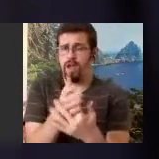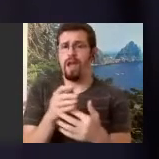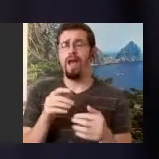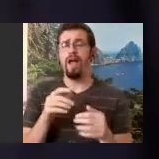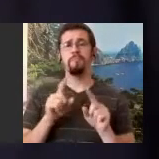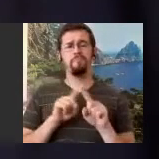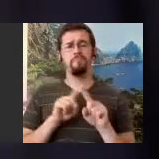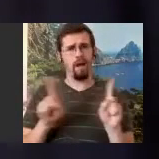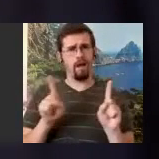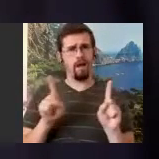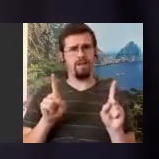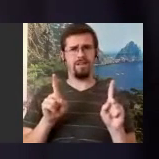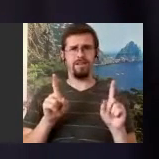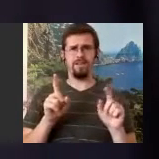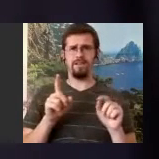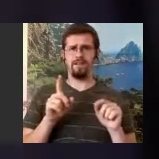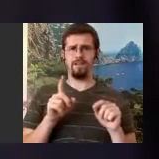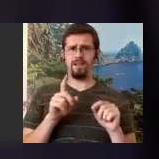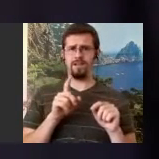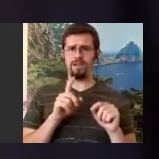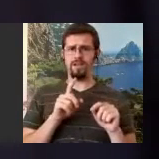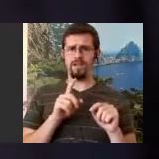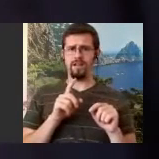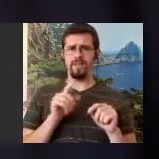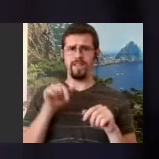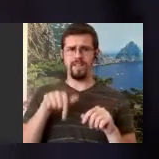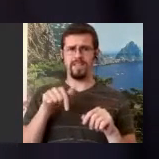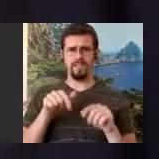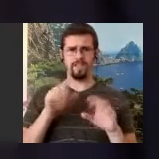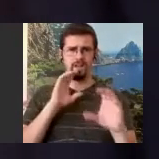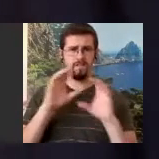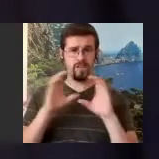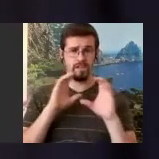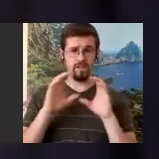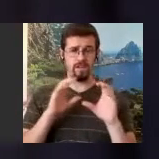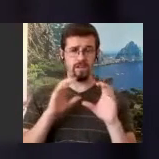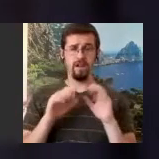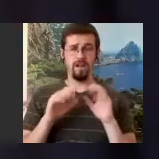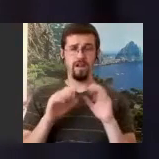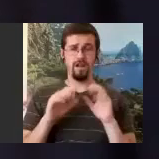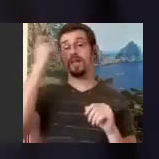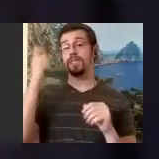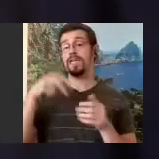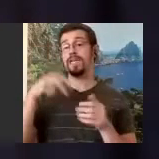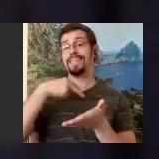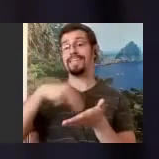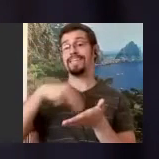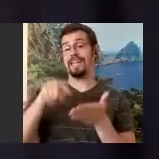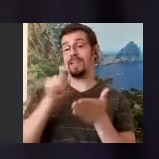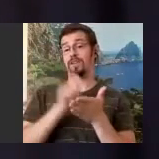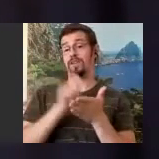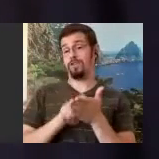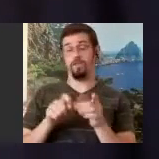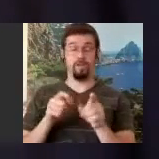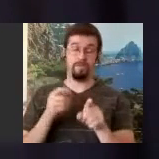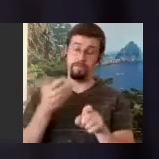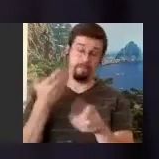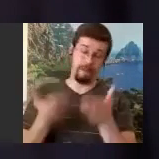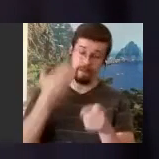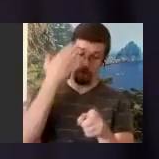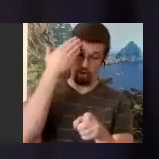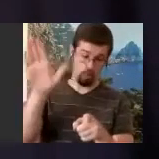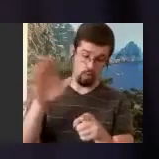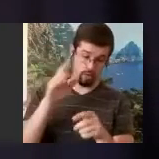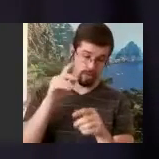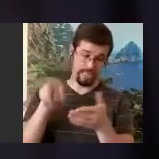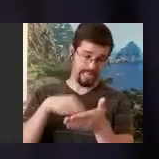actually this is like a conversation if you don't mind. Because did you know that in the dance notation world, maybe you don't know about the dance notation world, why would you